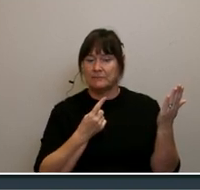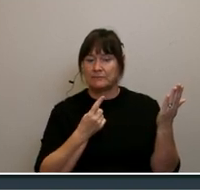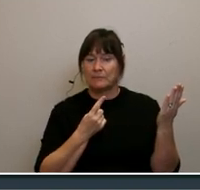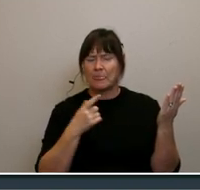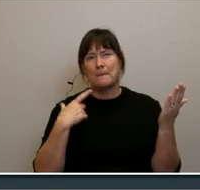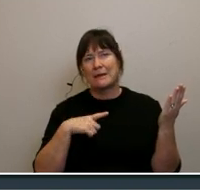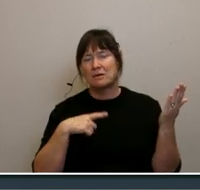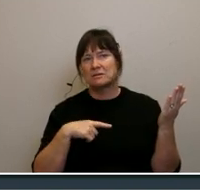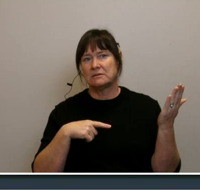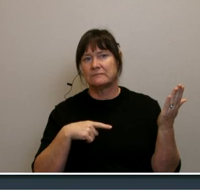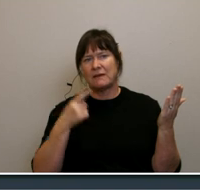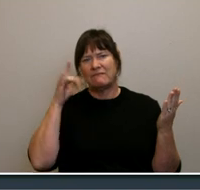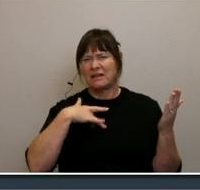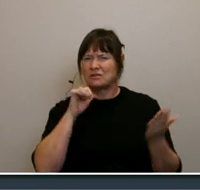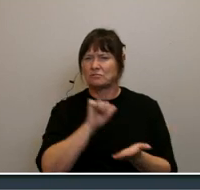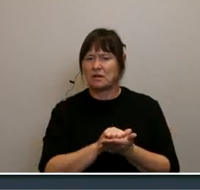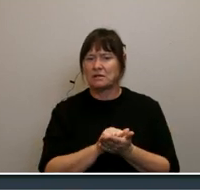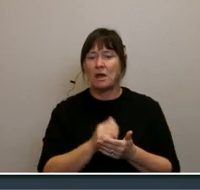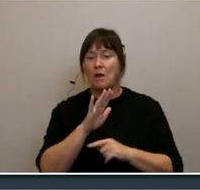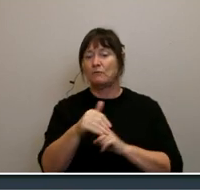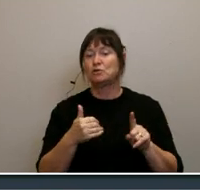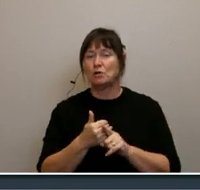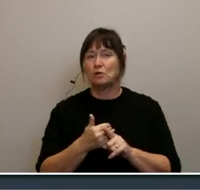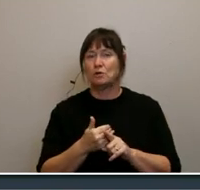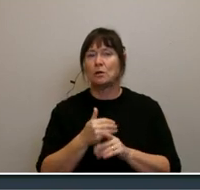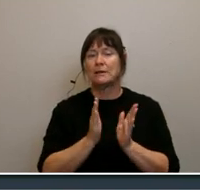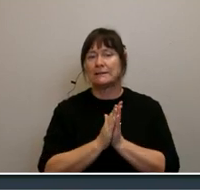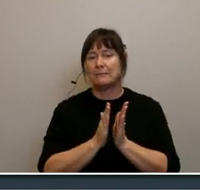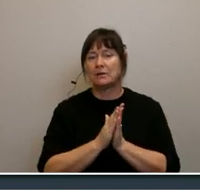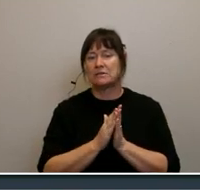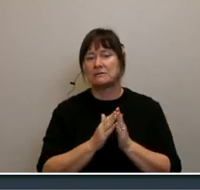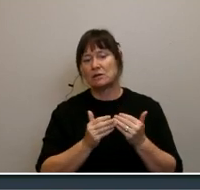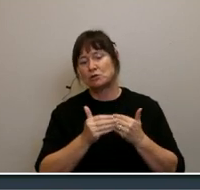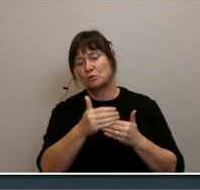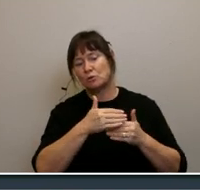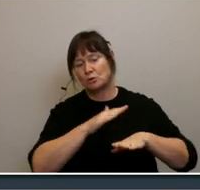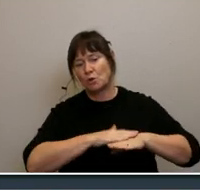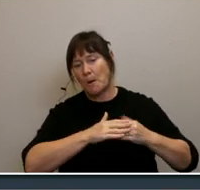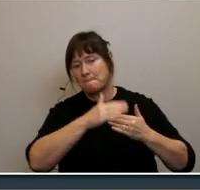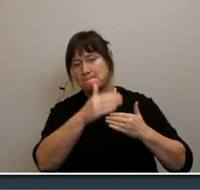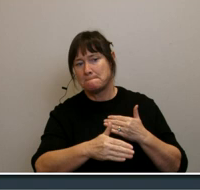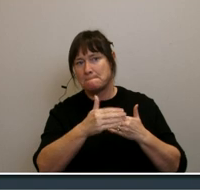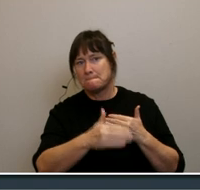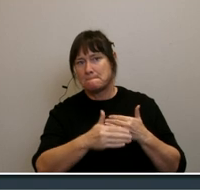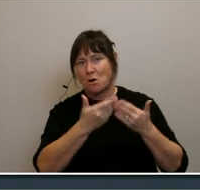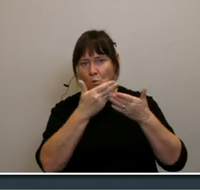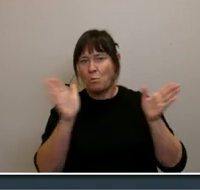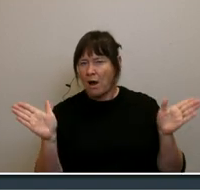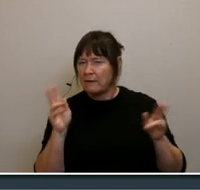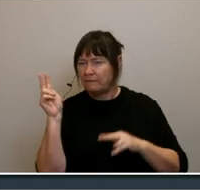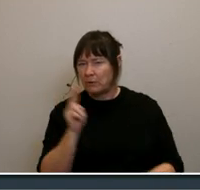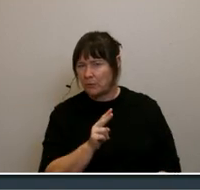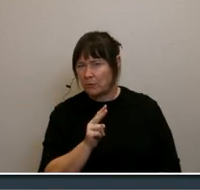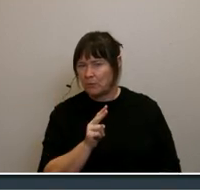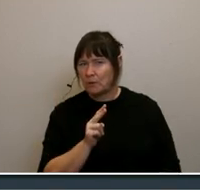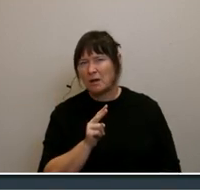I think it's on target. It says, for too long, Napier has taken a short-term and conservative view. I mean, that's correct, and that